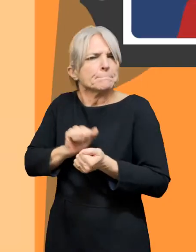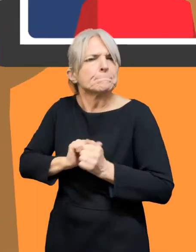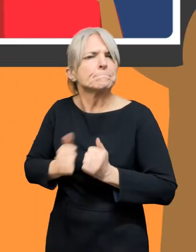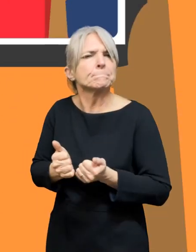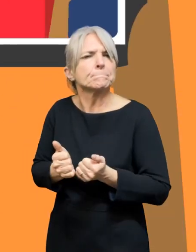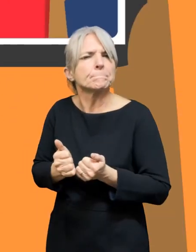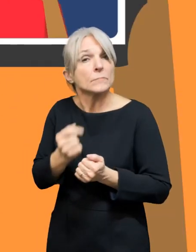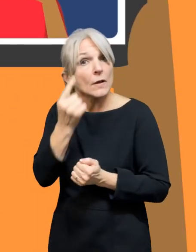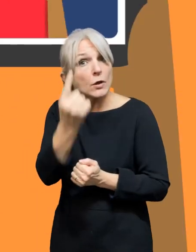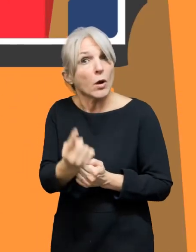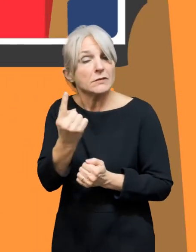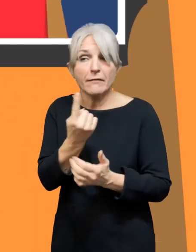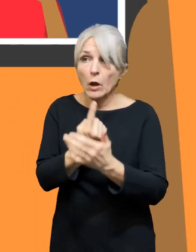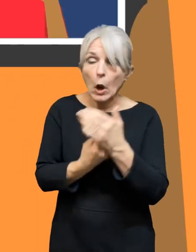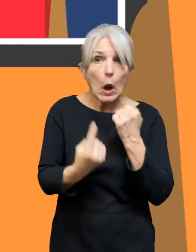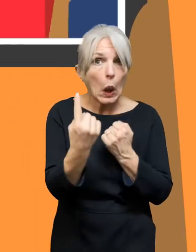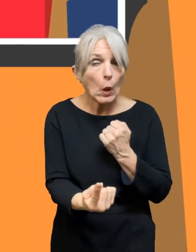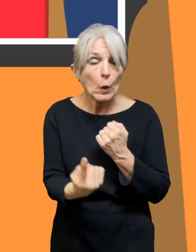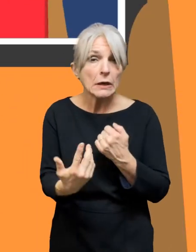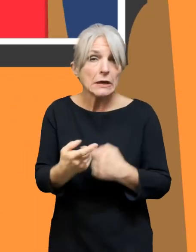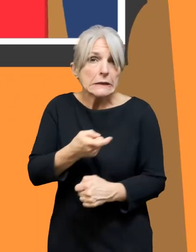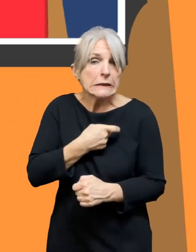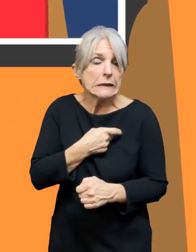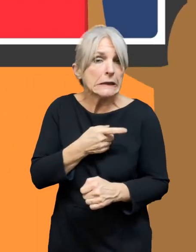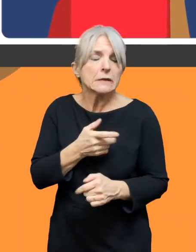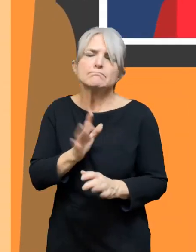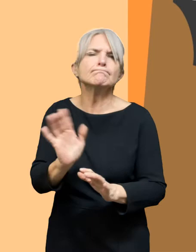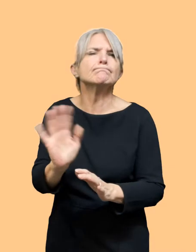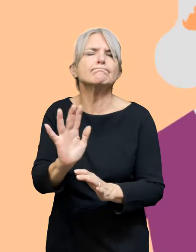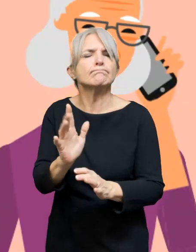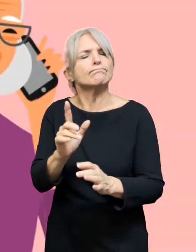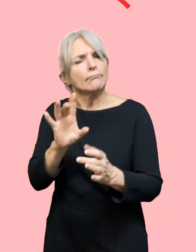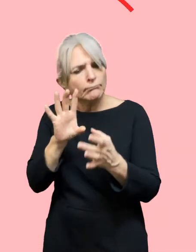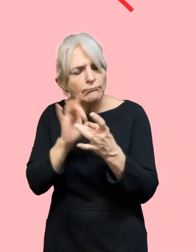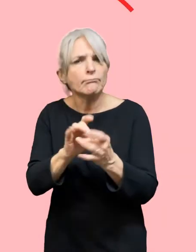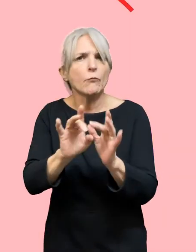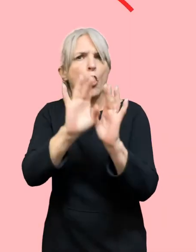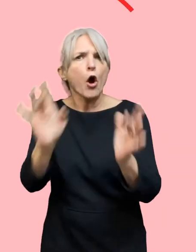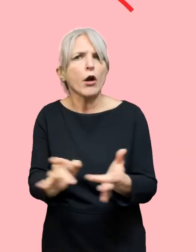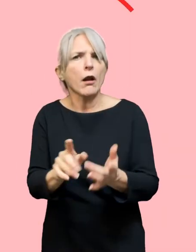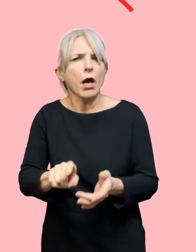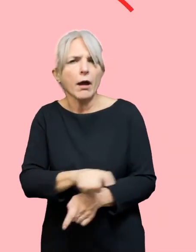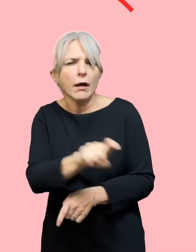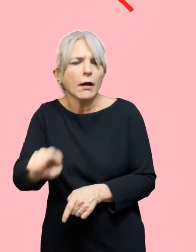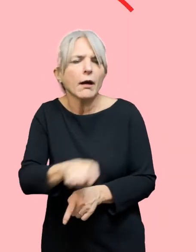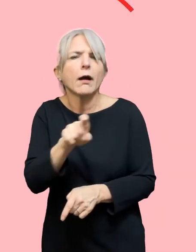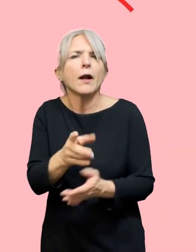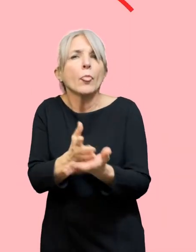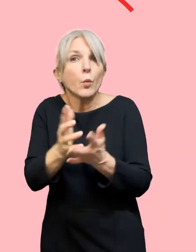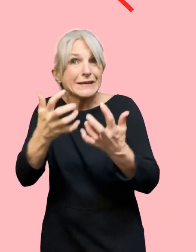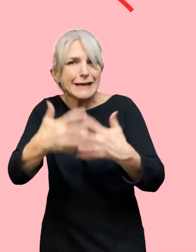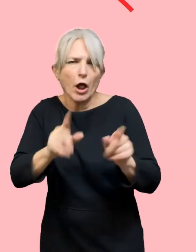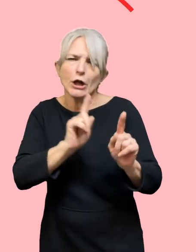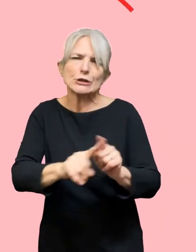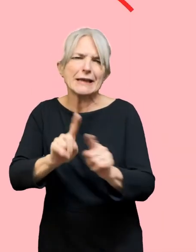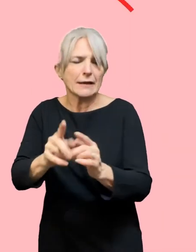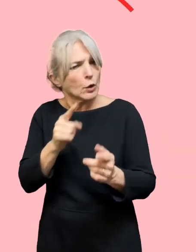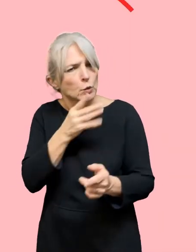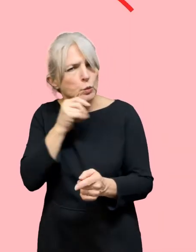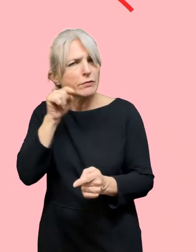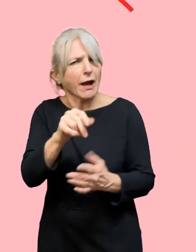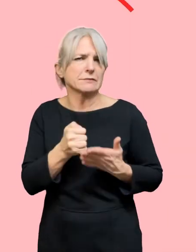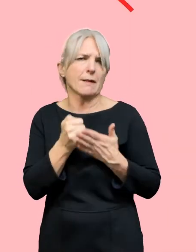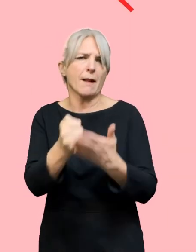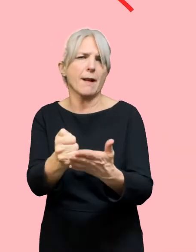Get online and keep connected. Technology can help. Go to our helpline to access advice, befriending